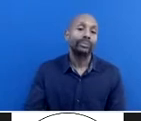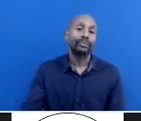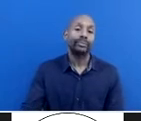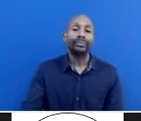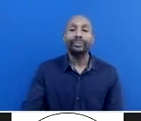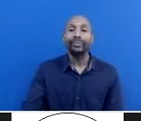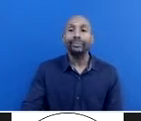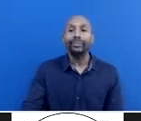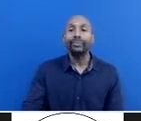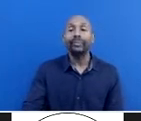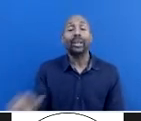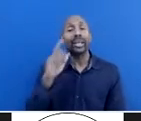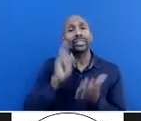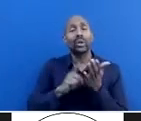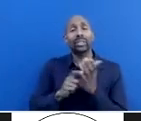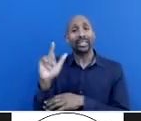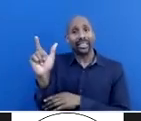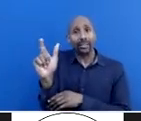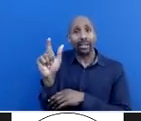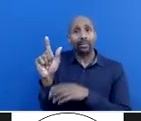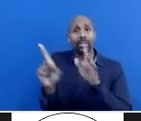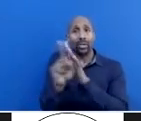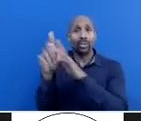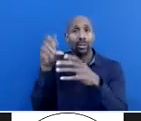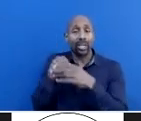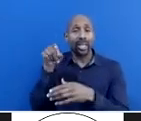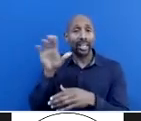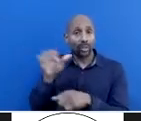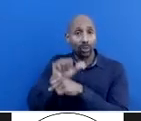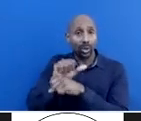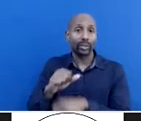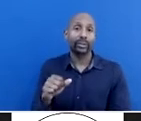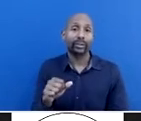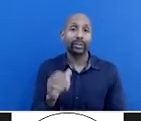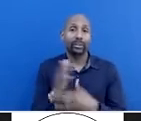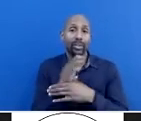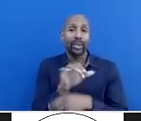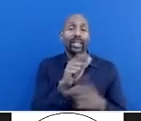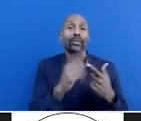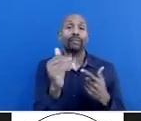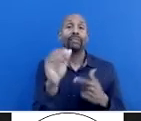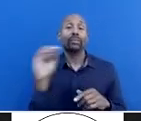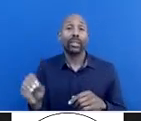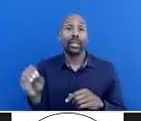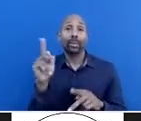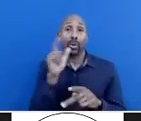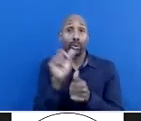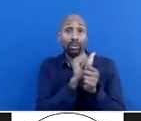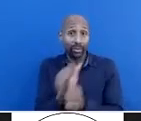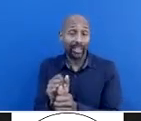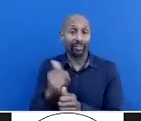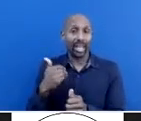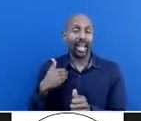and 15% of those enslaved Africans that were brought into bondage in the New World were of Muslim